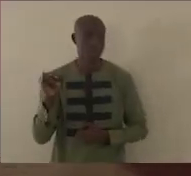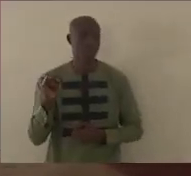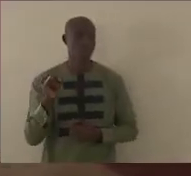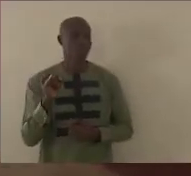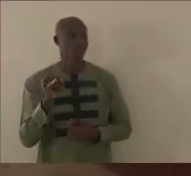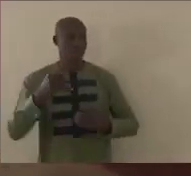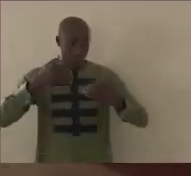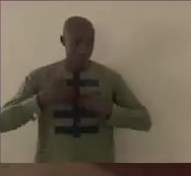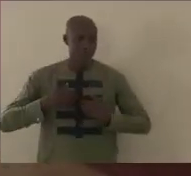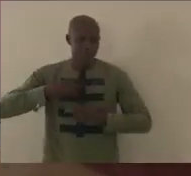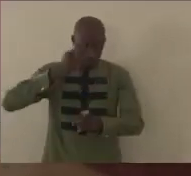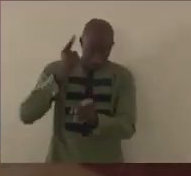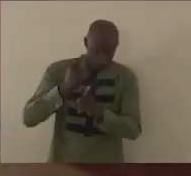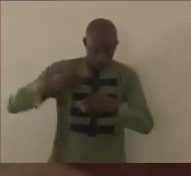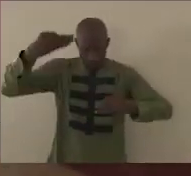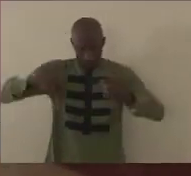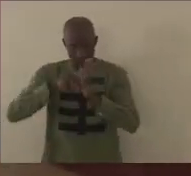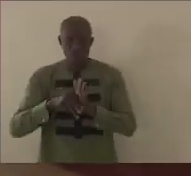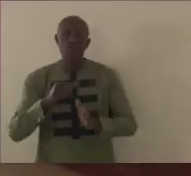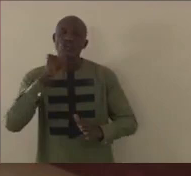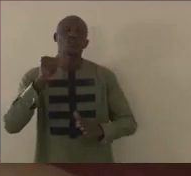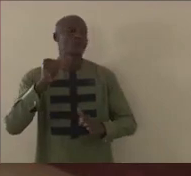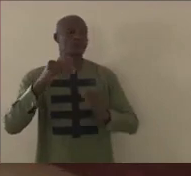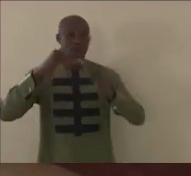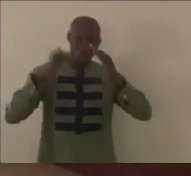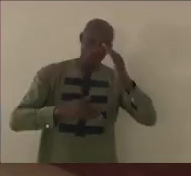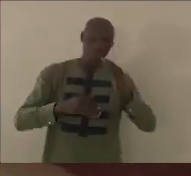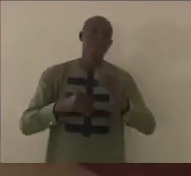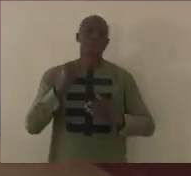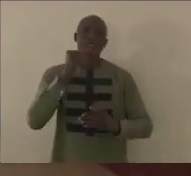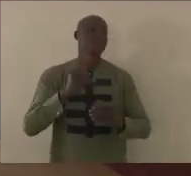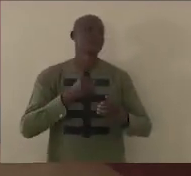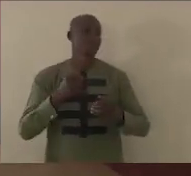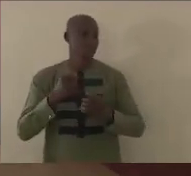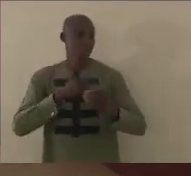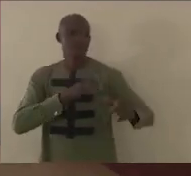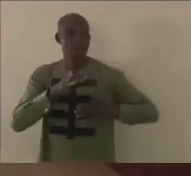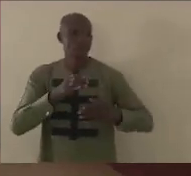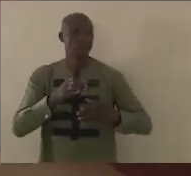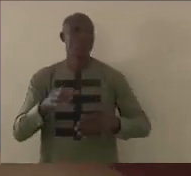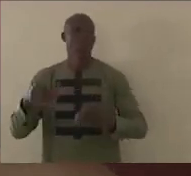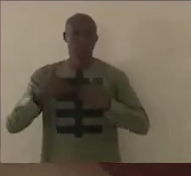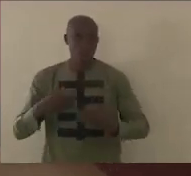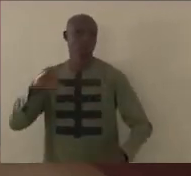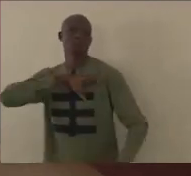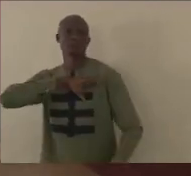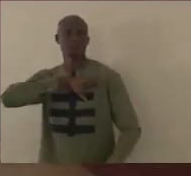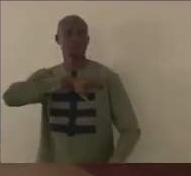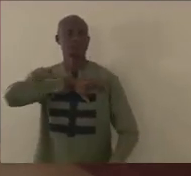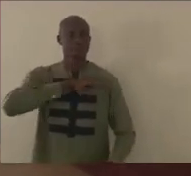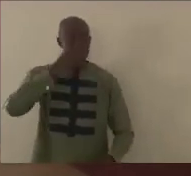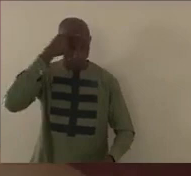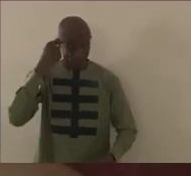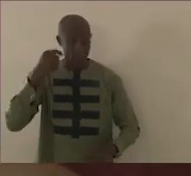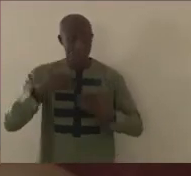He has right judgment, is impartial, is compassionate, is courageous because he has the